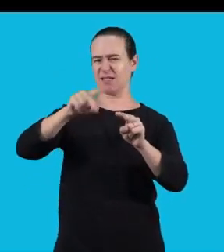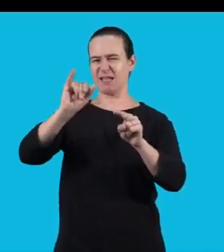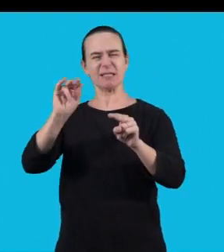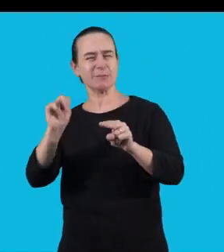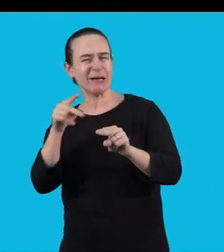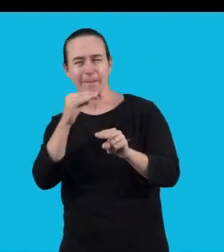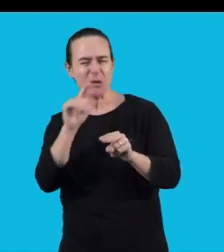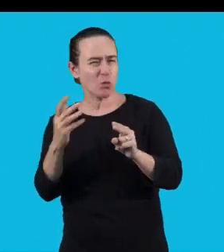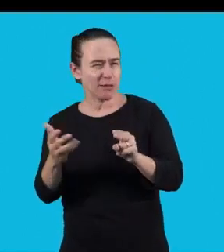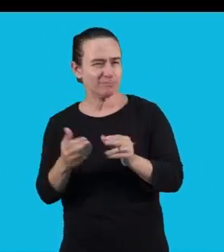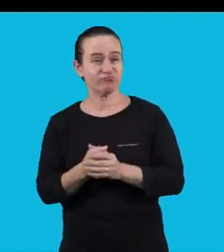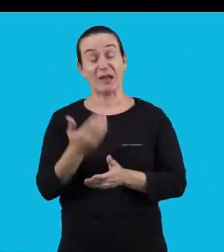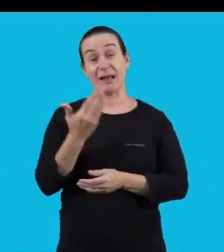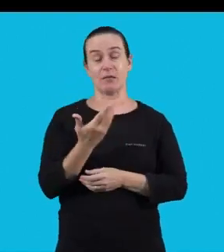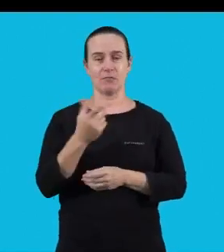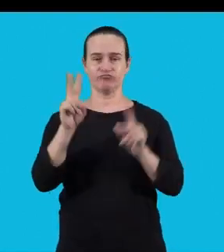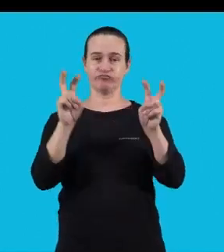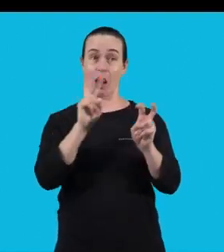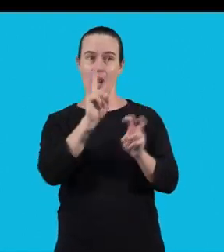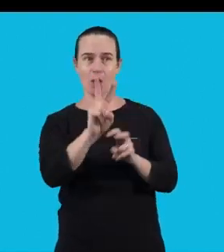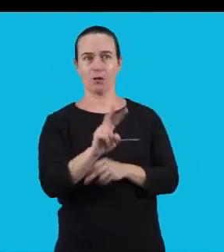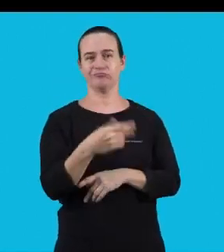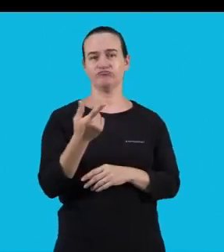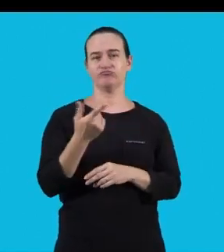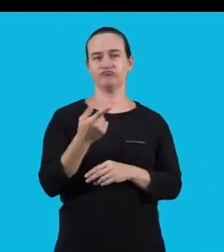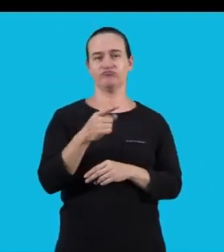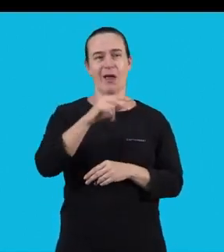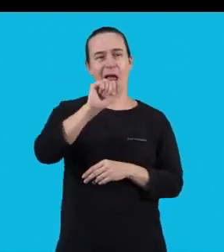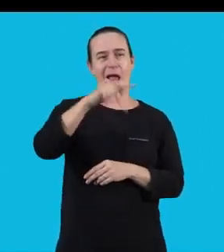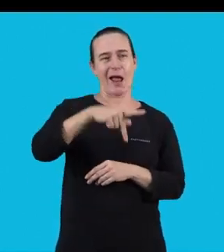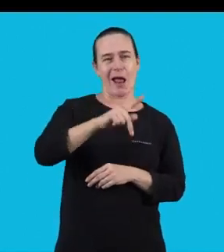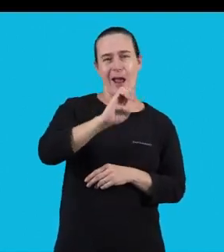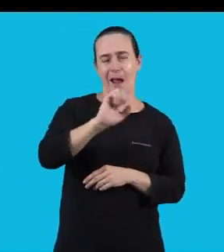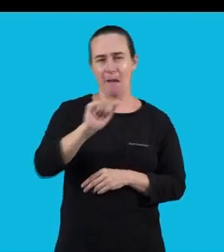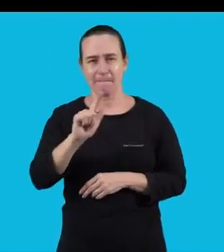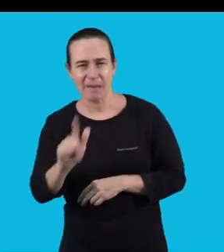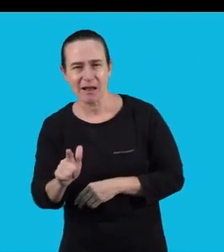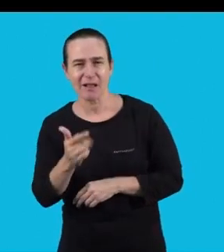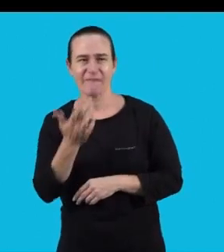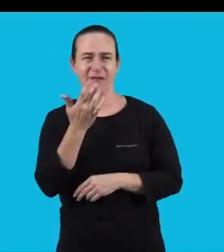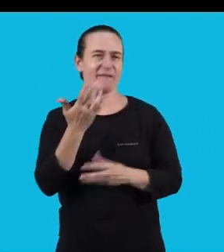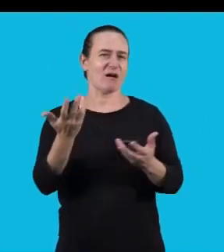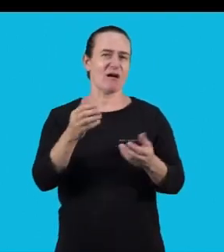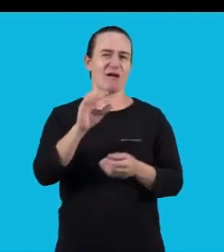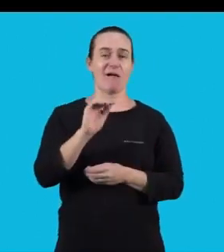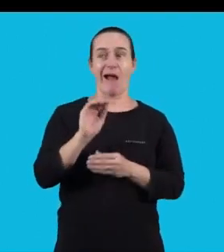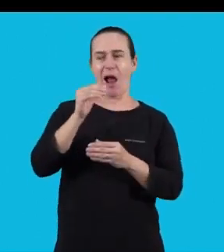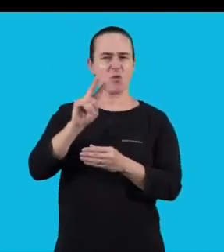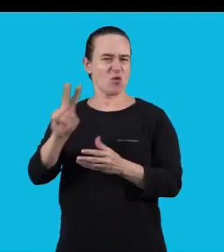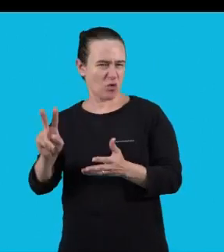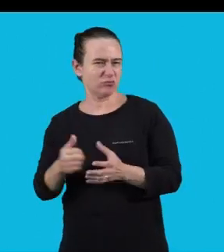could be replaced with a look, appeal, flavor, or outlook, and any other valid